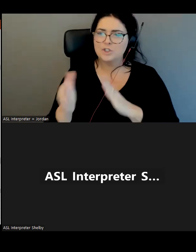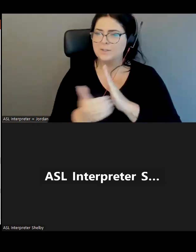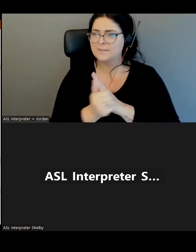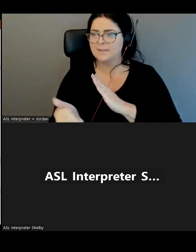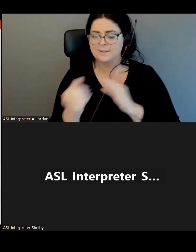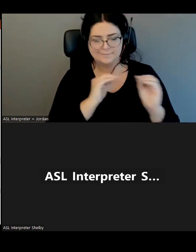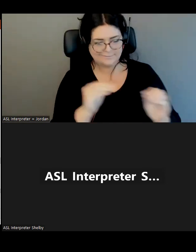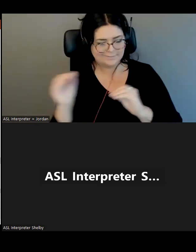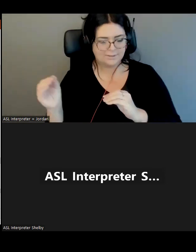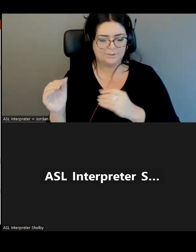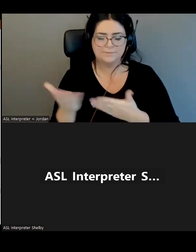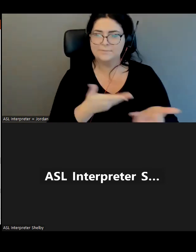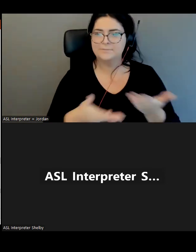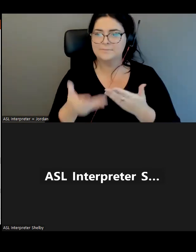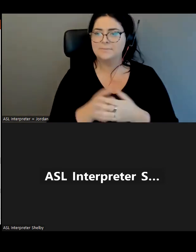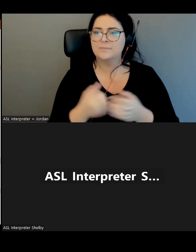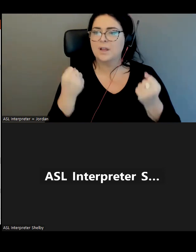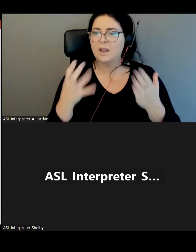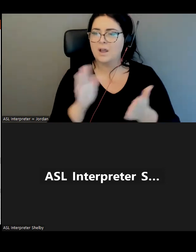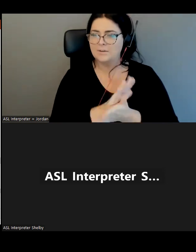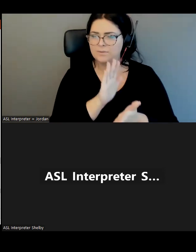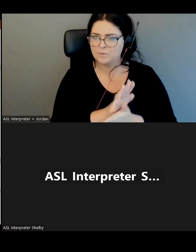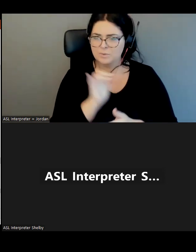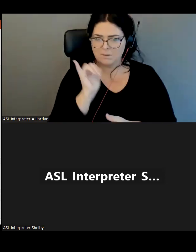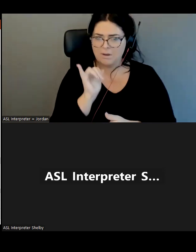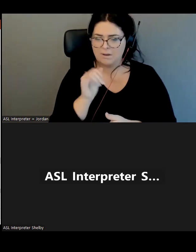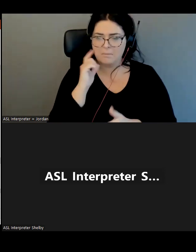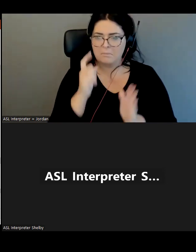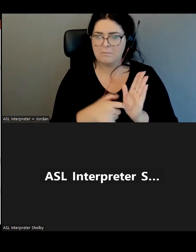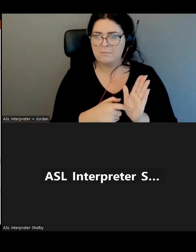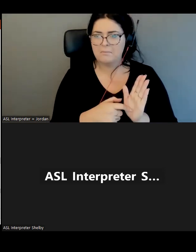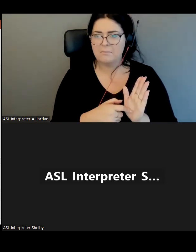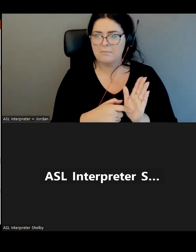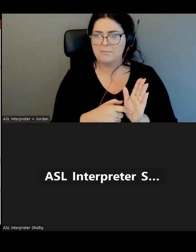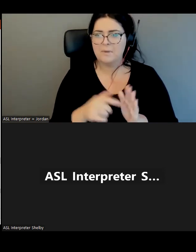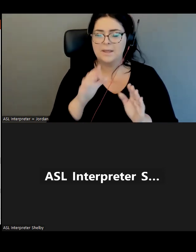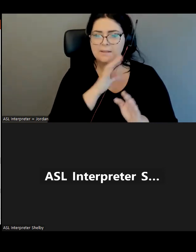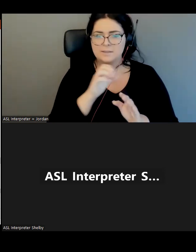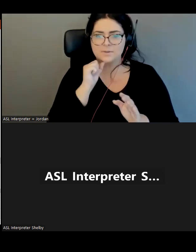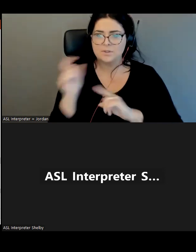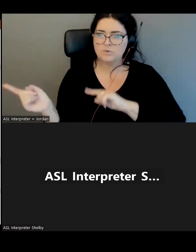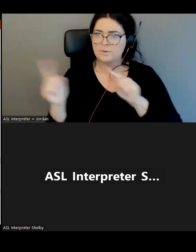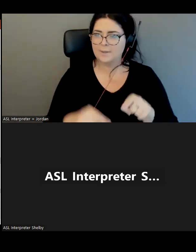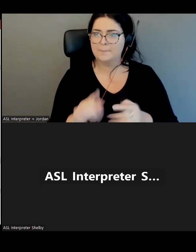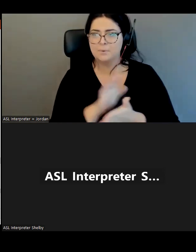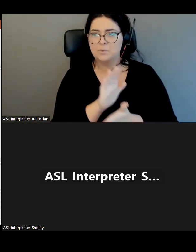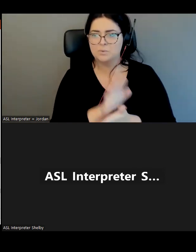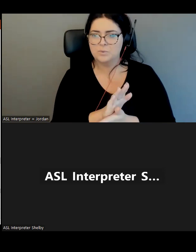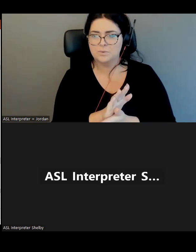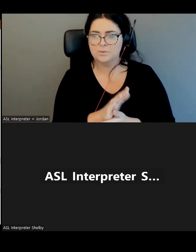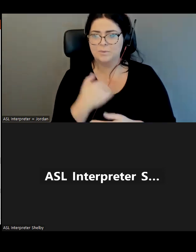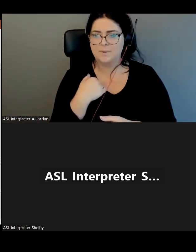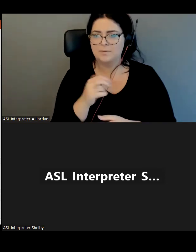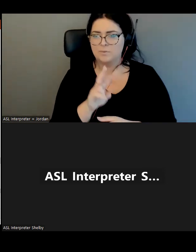and even a lot of our schools now we're finding are bringing senior groups into schools. We have 1,